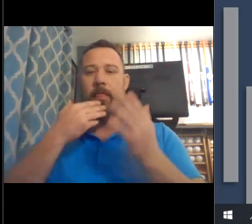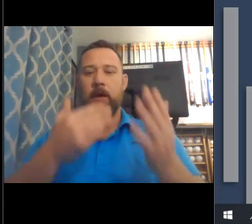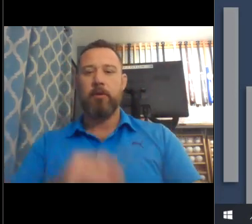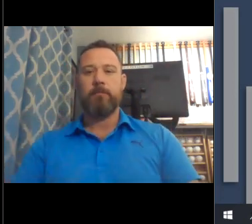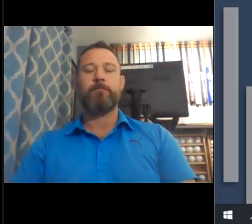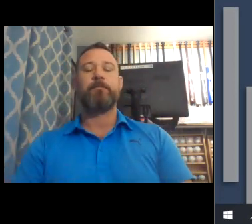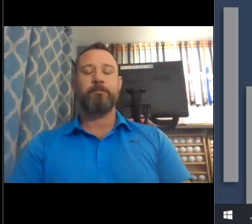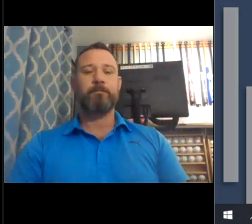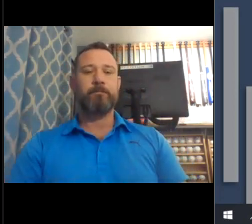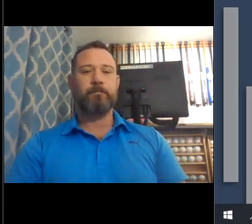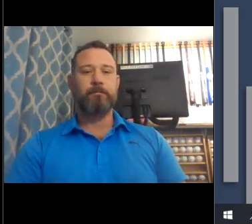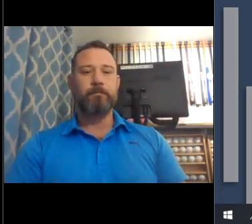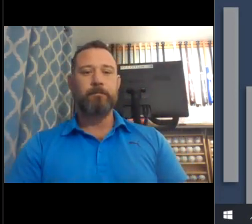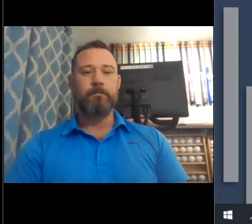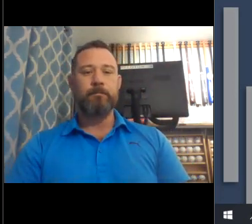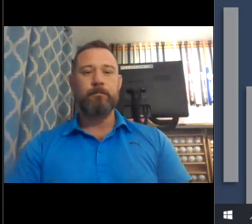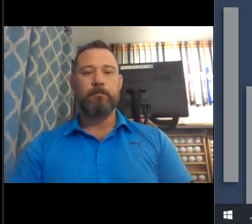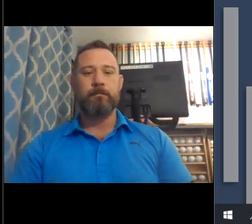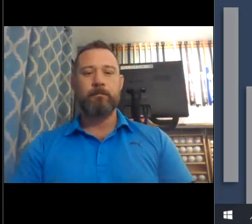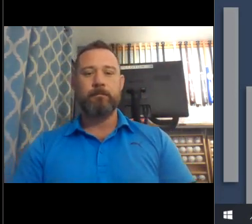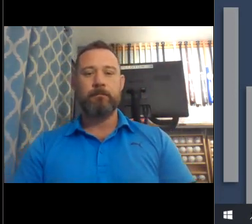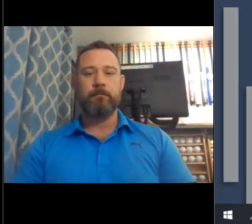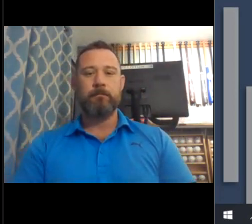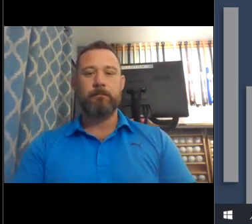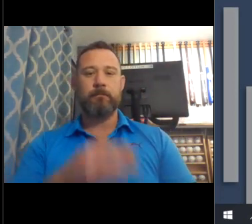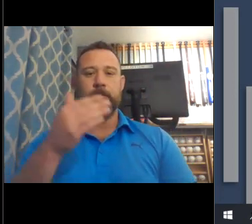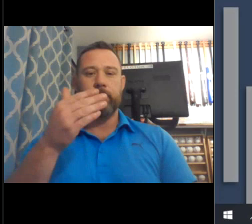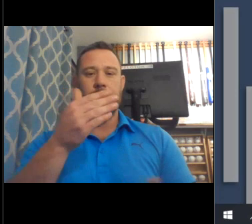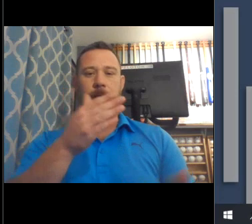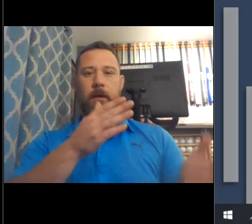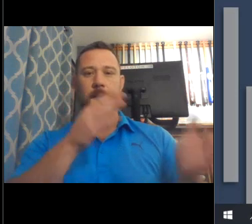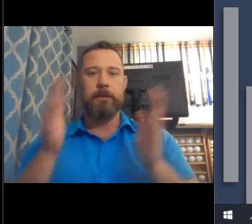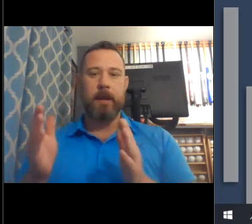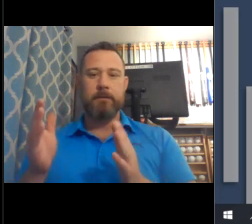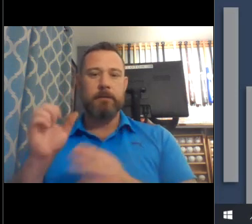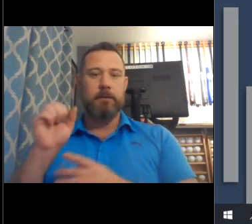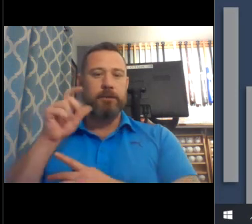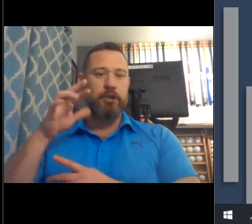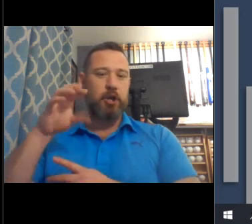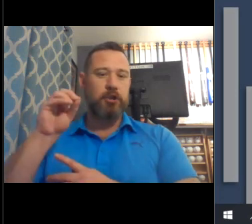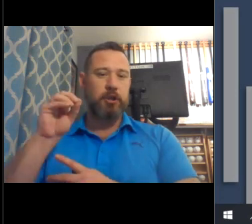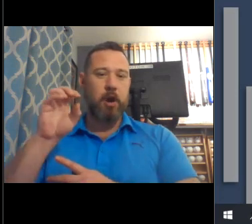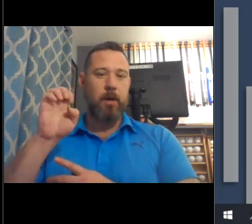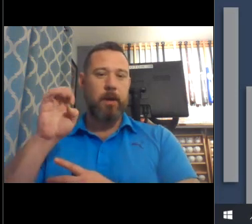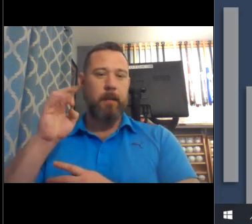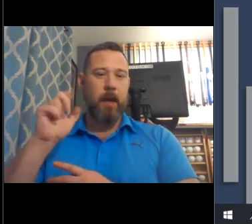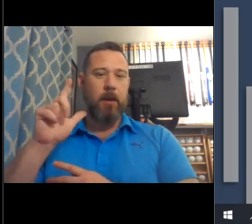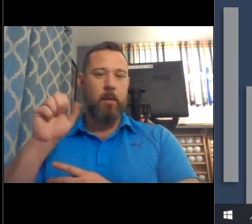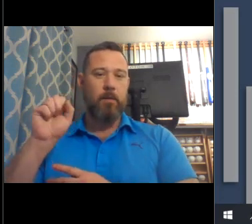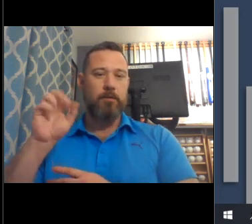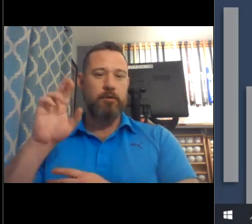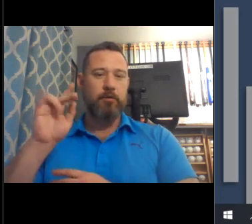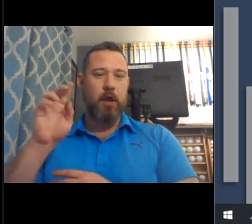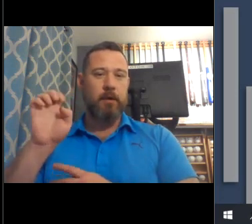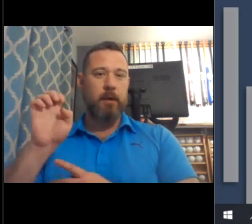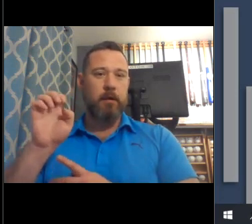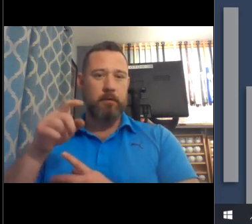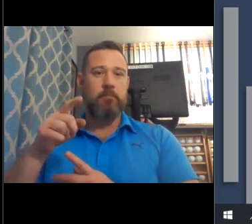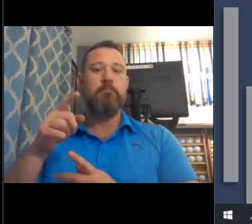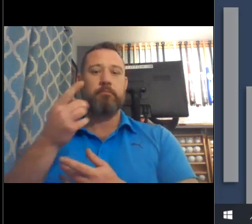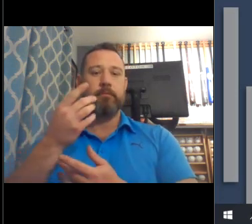you. Up next. Up next, we have Sergio Emmanuel Zarate. Sergio, you're free to